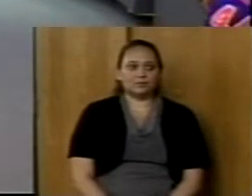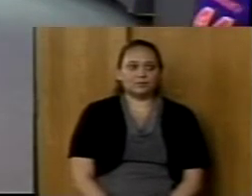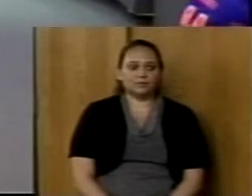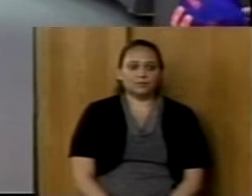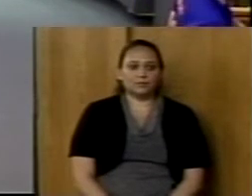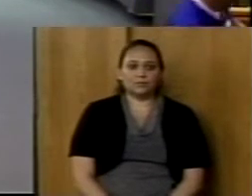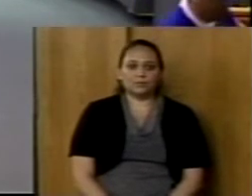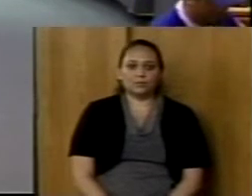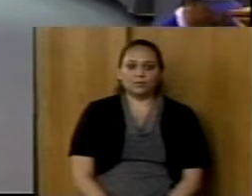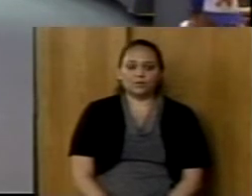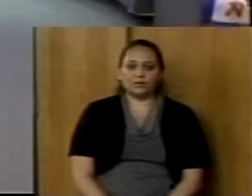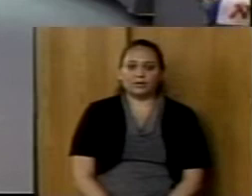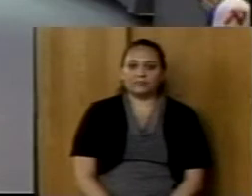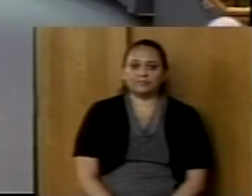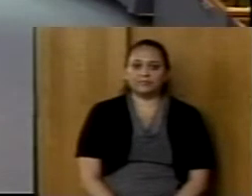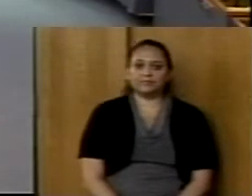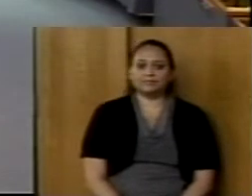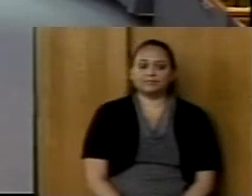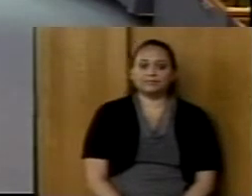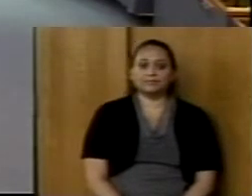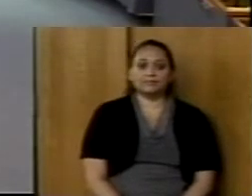Congratulations. Thanks for all you do.